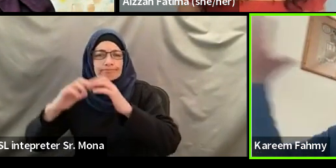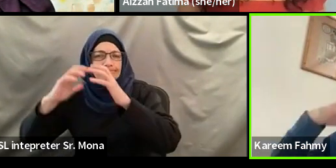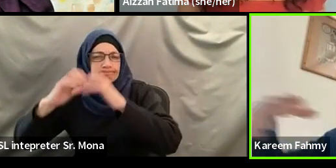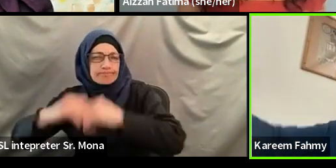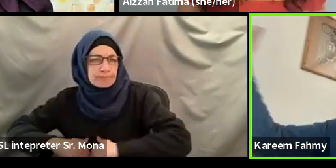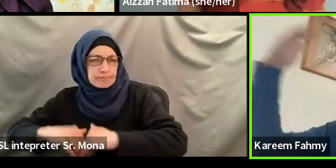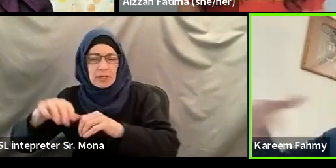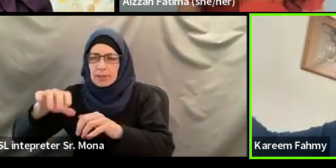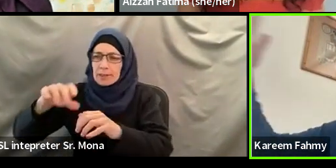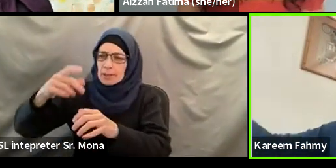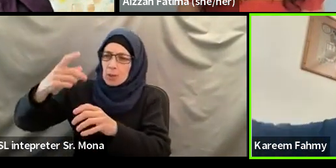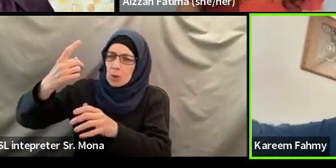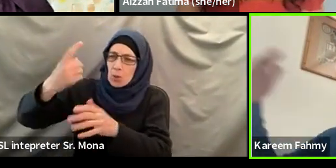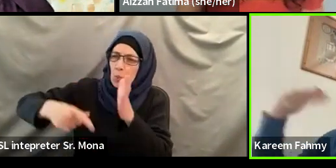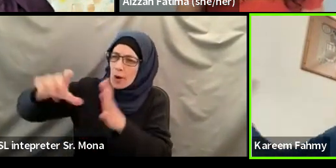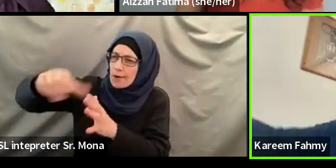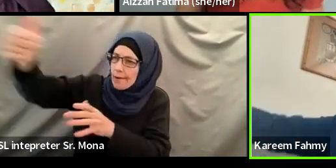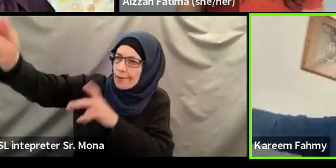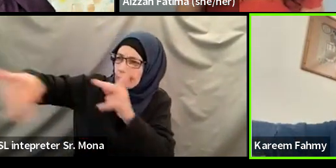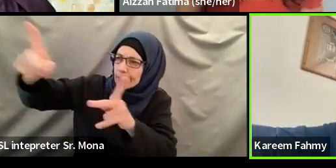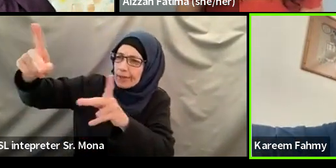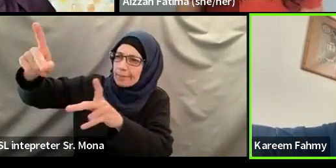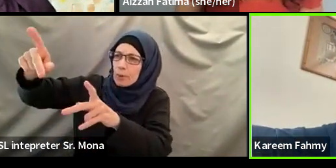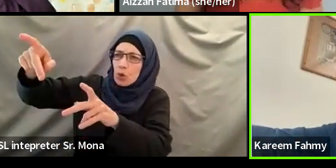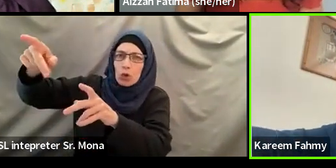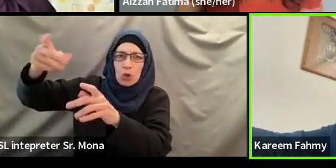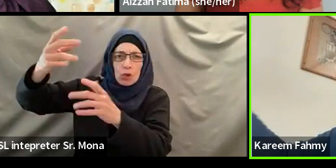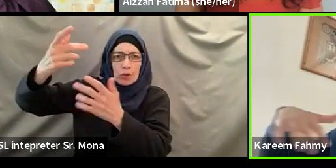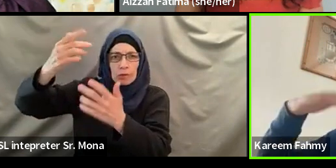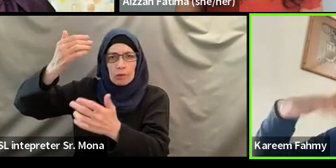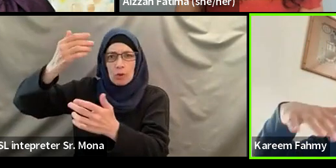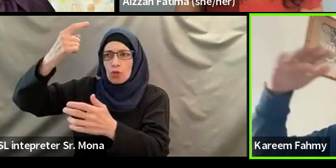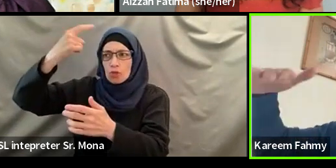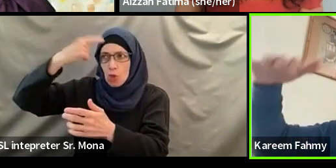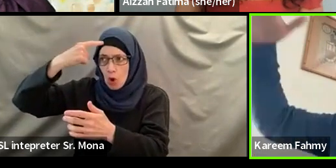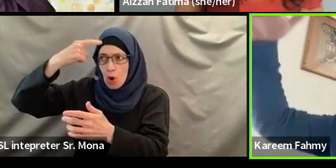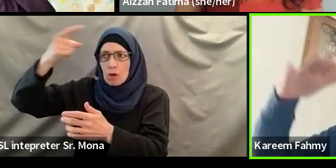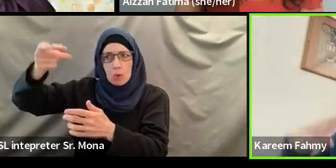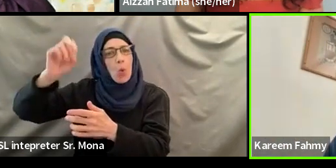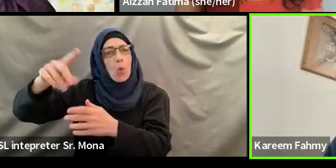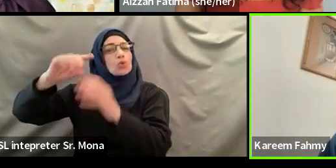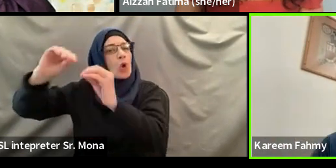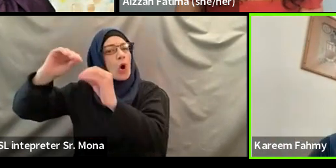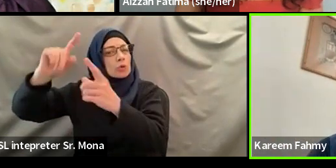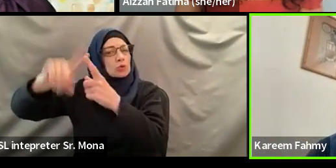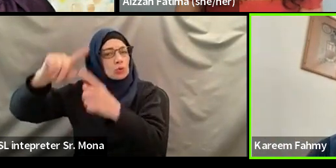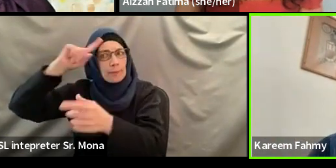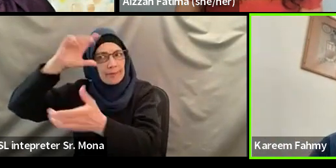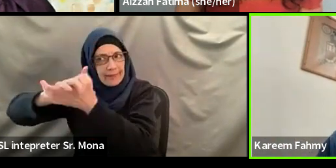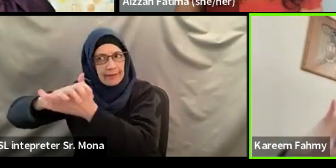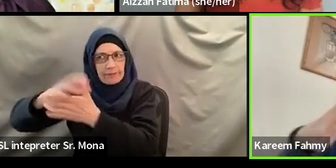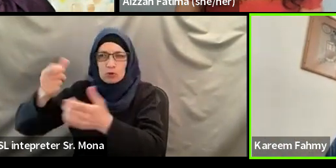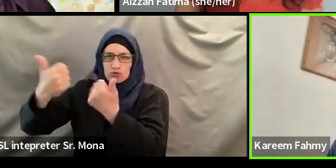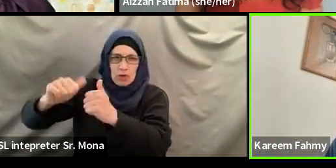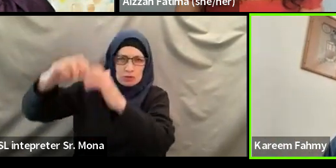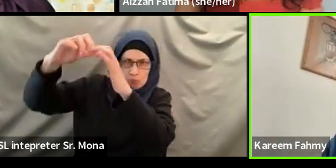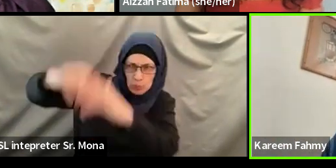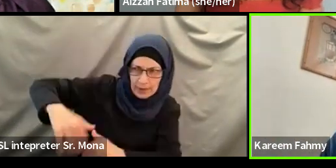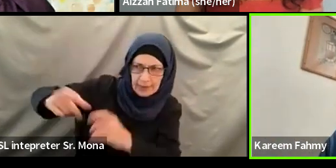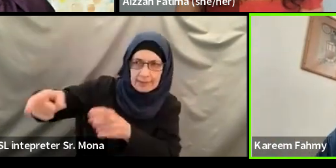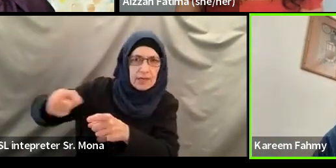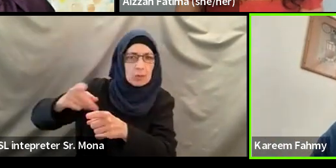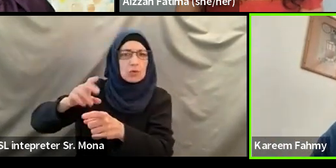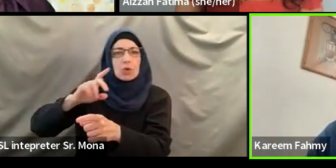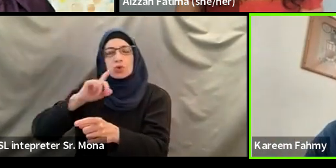been taught to believe over a long time. So it's laden with a lot of levels, right? So when you want to do